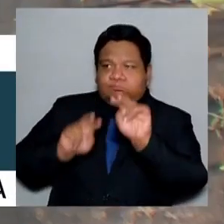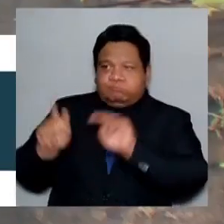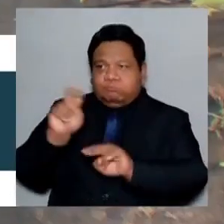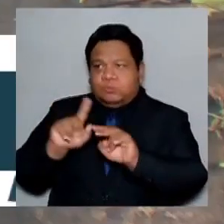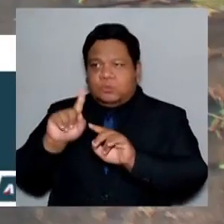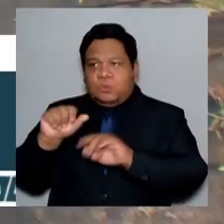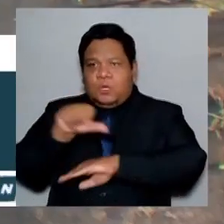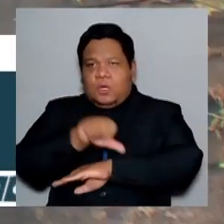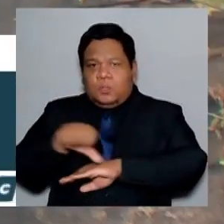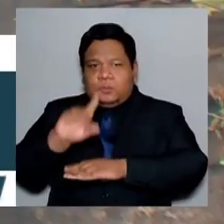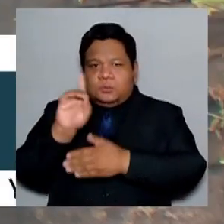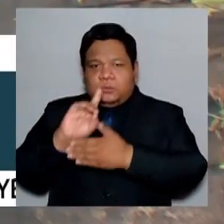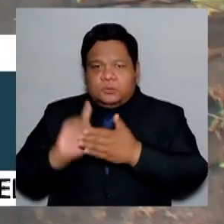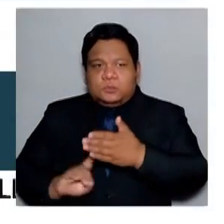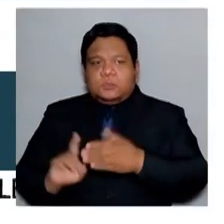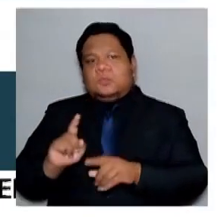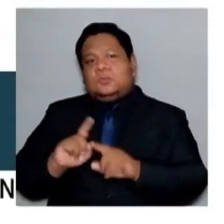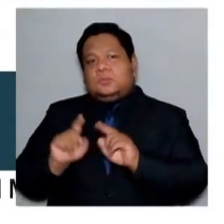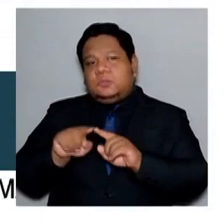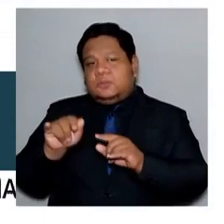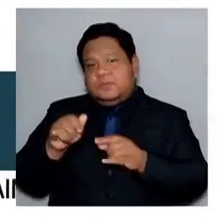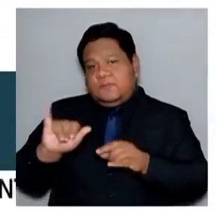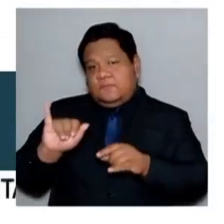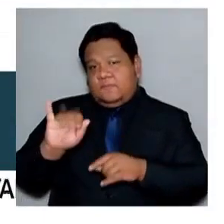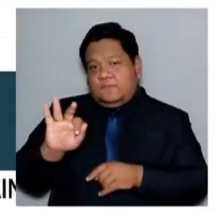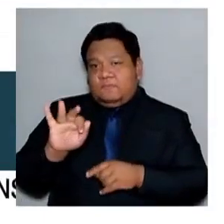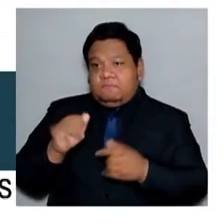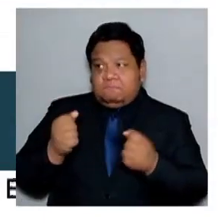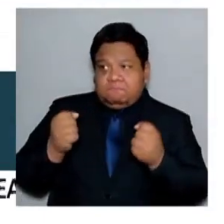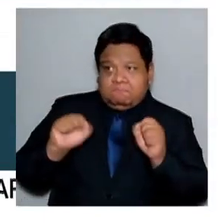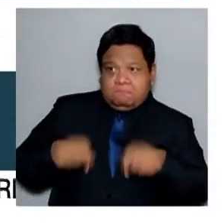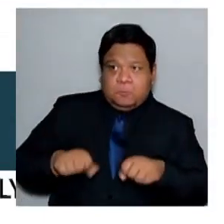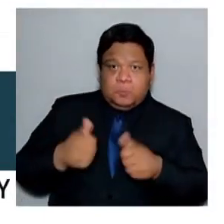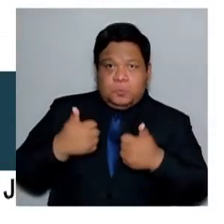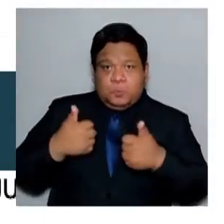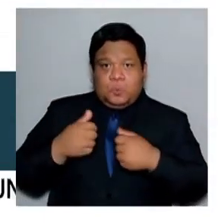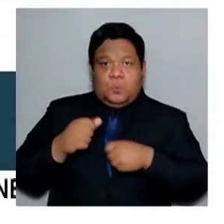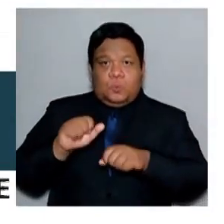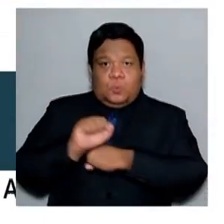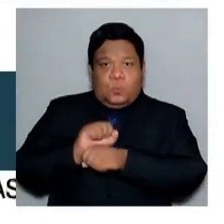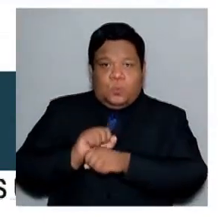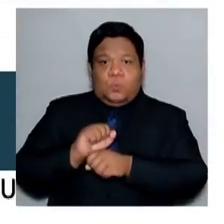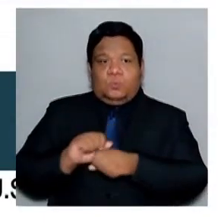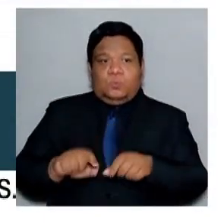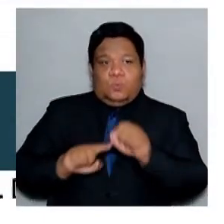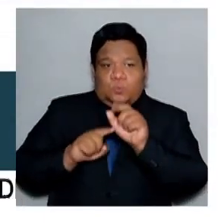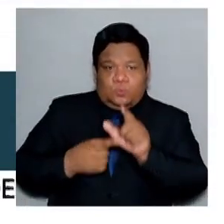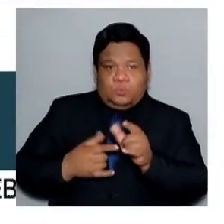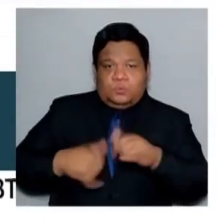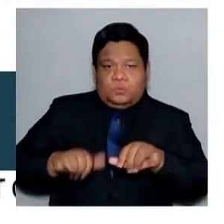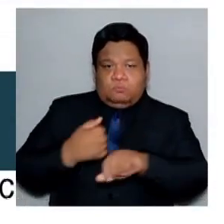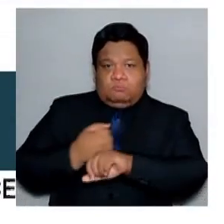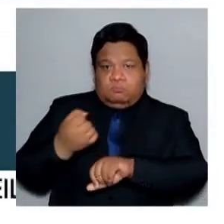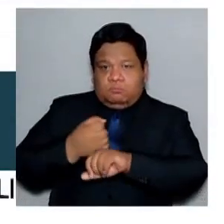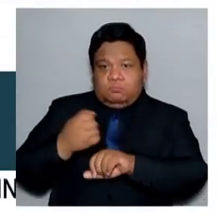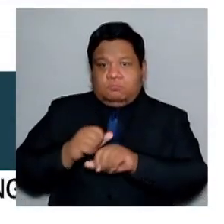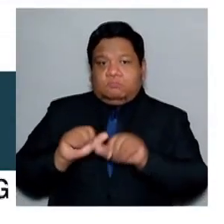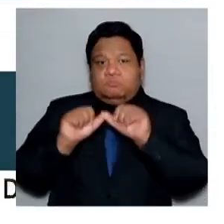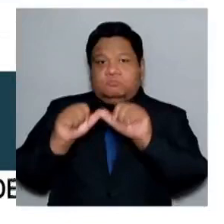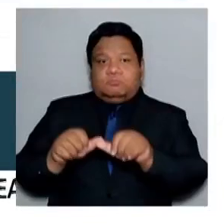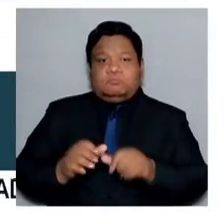no, kung it's still viable for its yung maintenance, no, para kung tatagal pa siya, kasi with